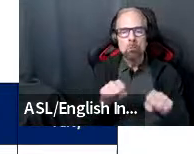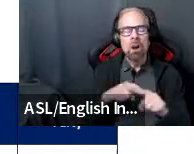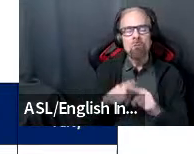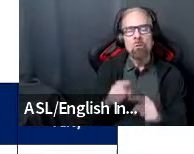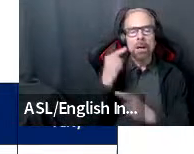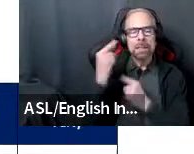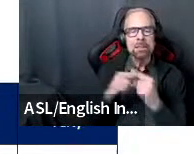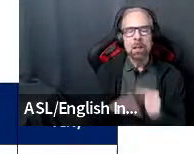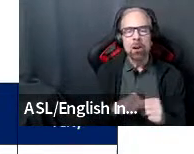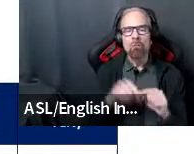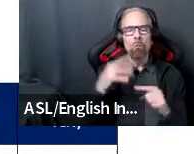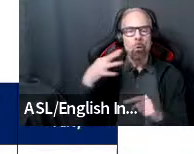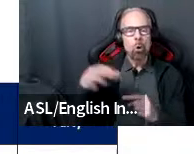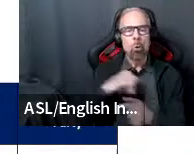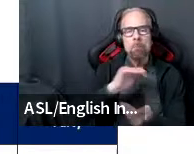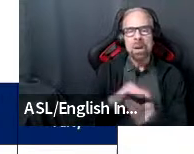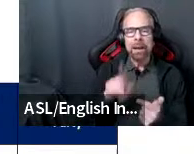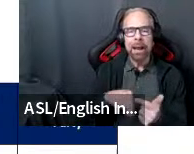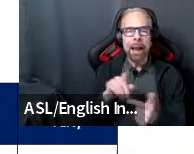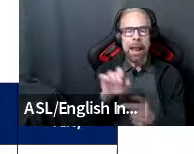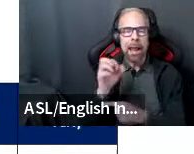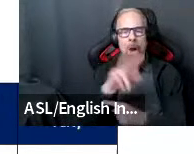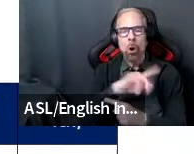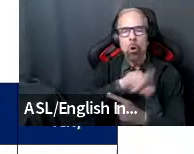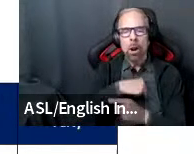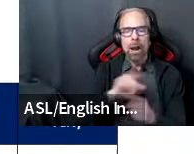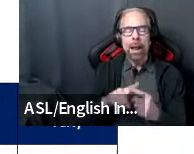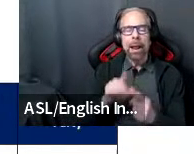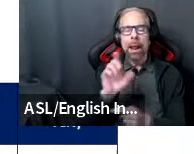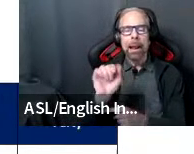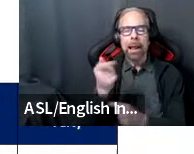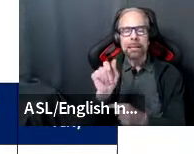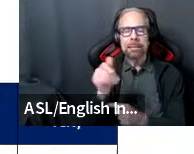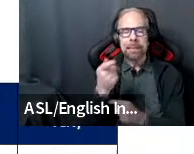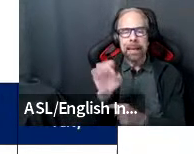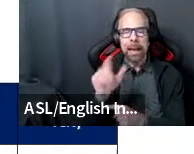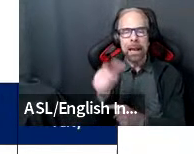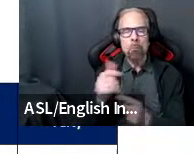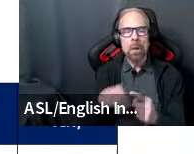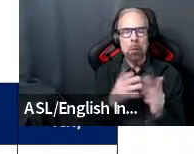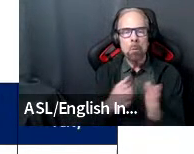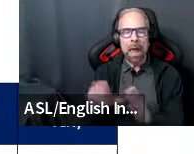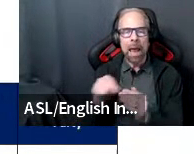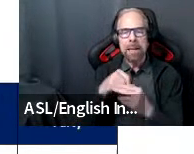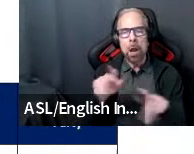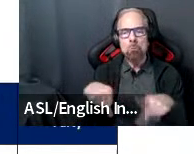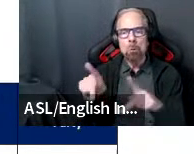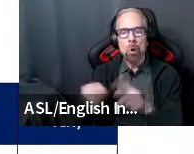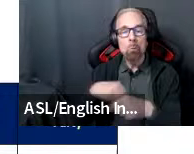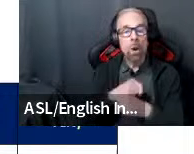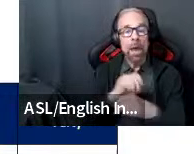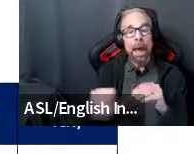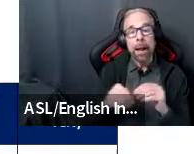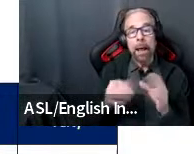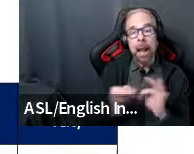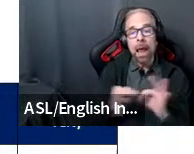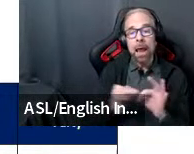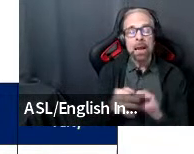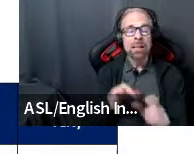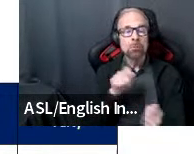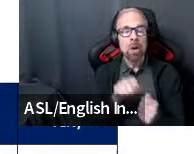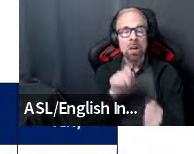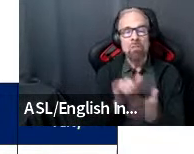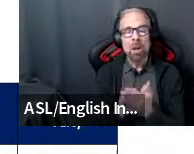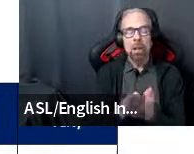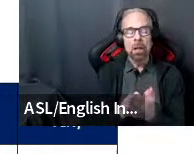and air quality in line with landscaping plans and permitting. And so for this, we added language to specify that it would be,